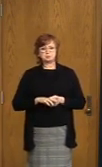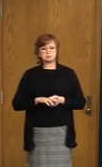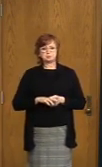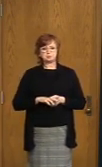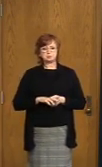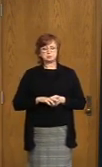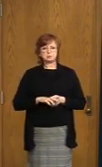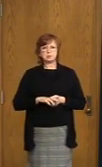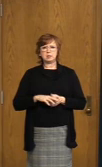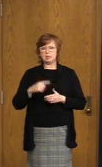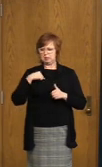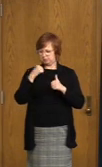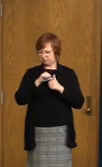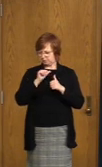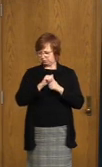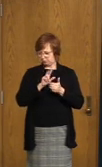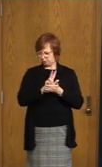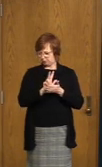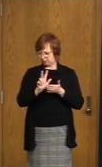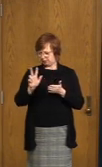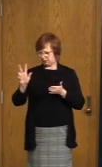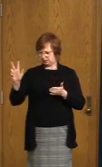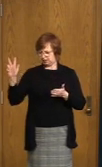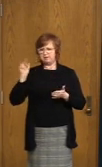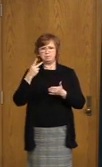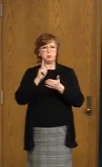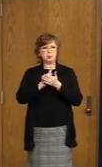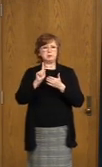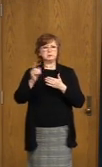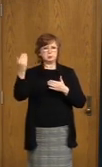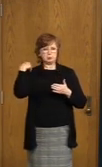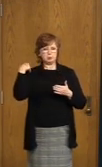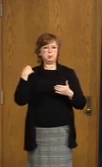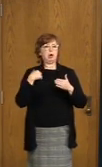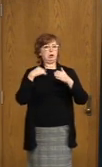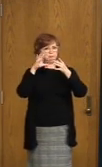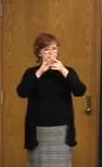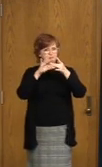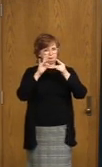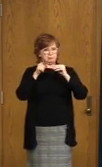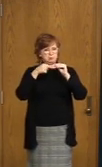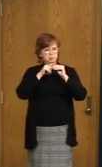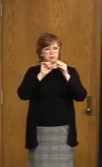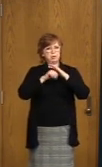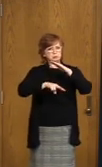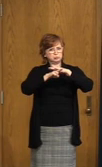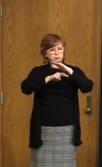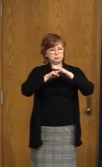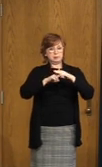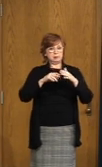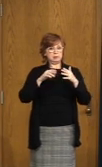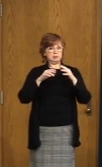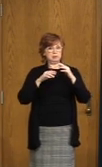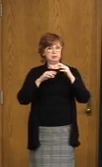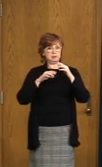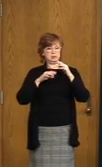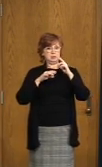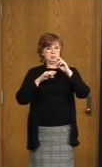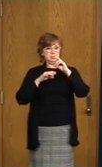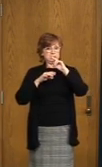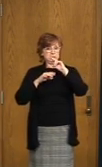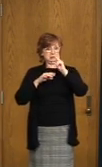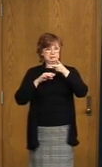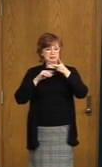a number of weeks ago now that I had addressed at that point in time. So I'm not aware of your second question with